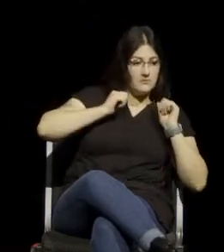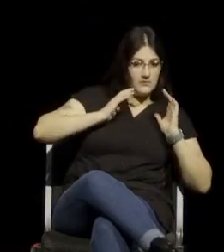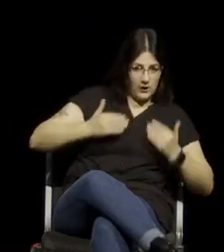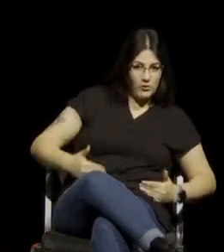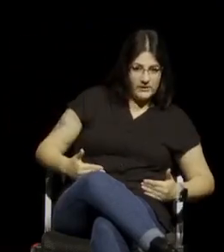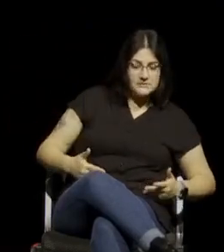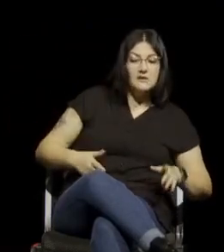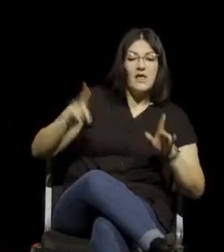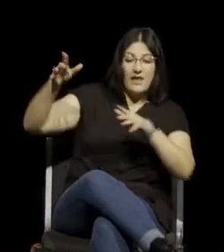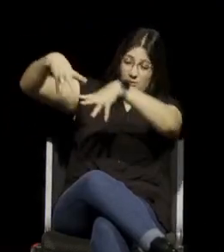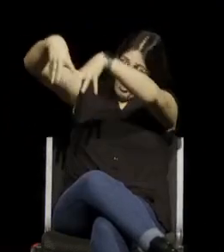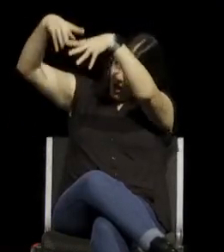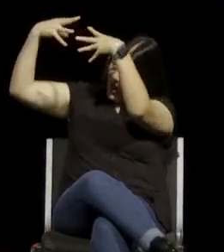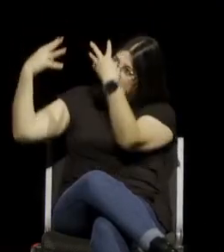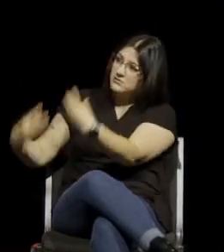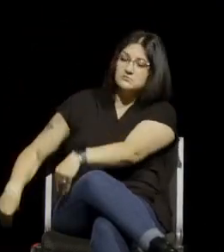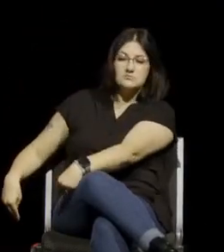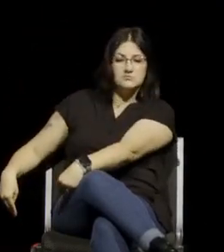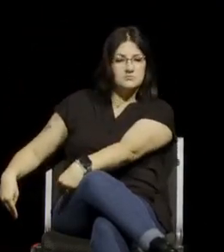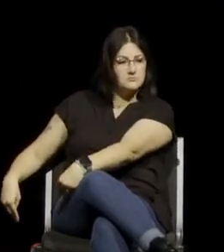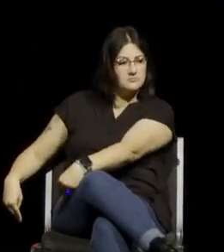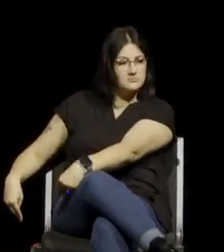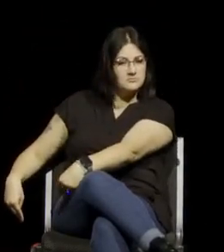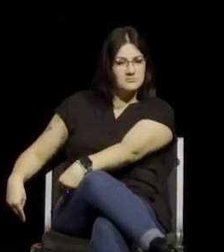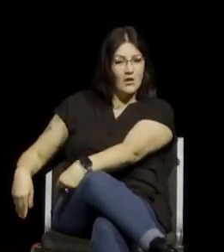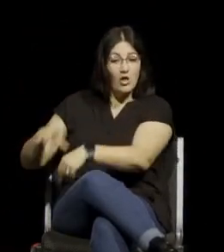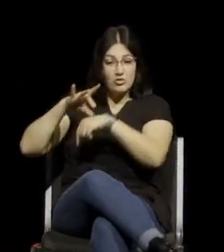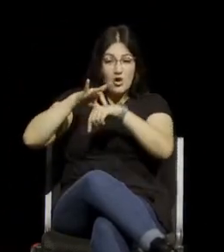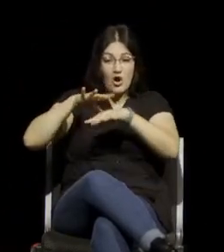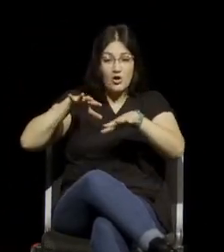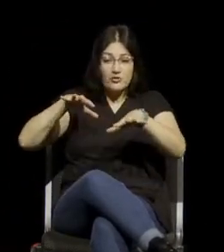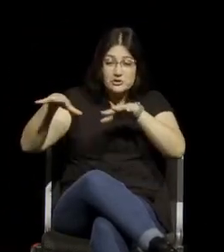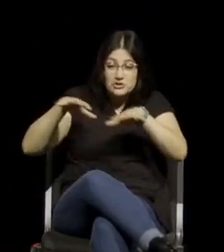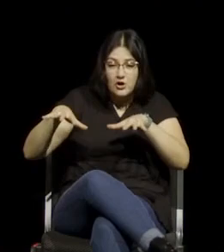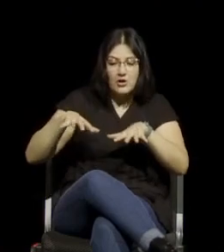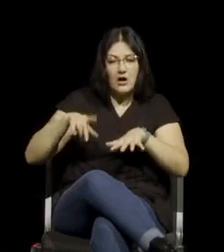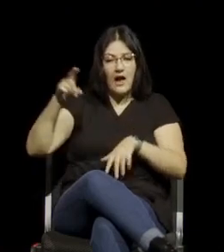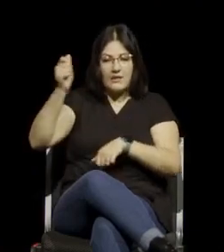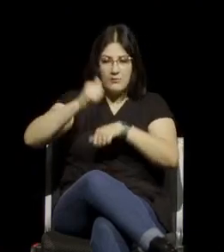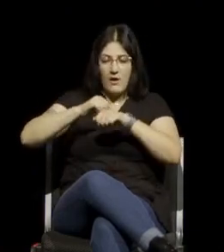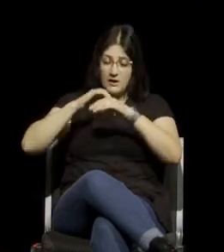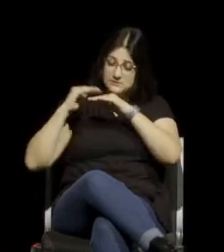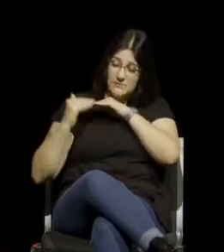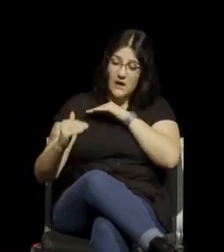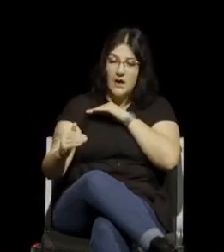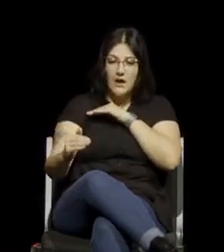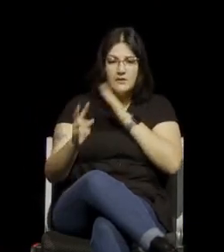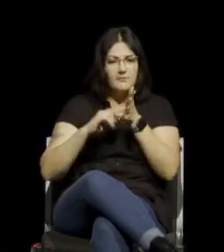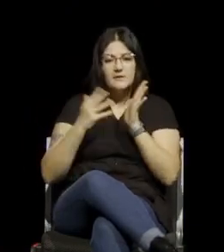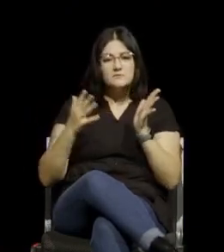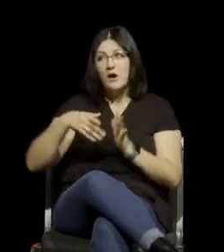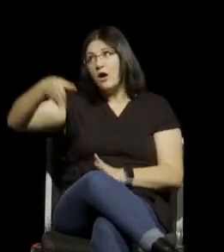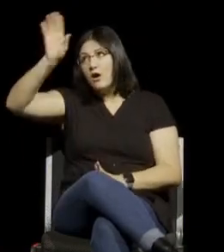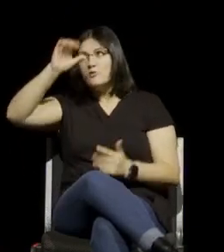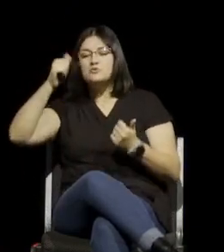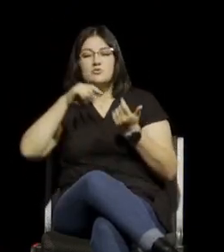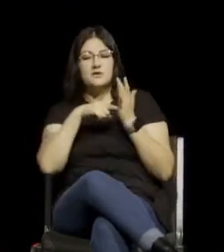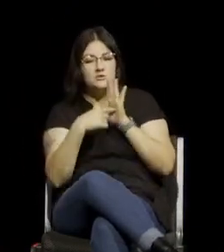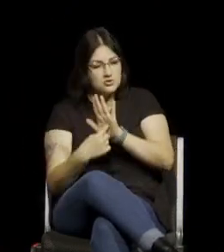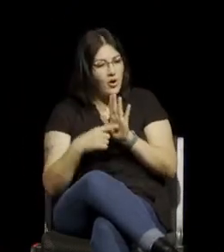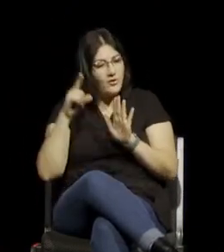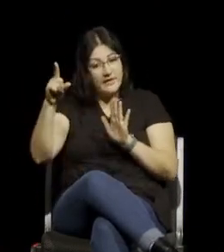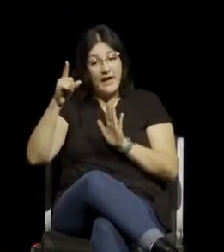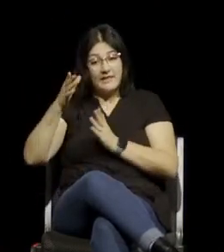of God, it was torn in two from top to bottom. The earth shook and the rocks split. In essence, it was God's way of releasing